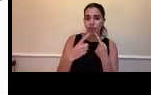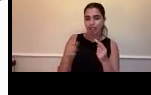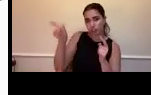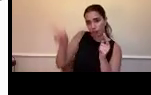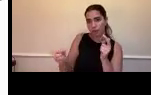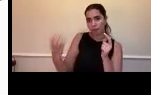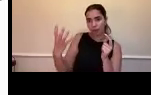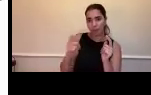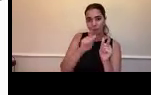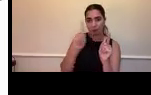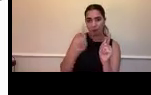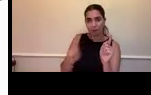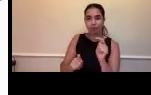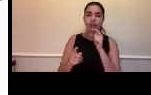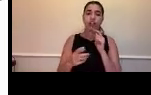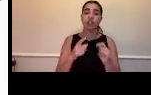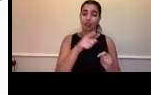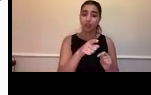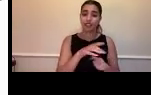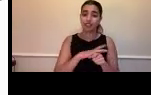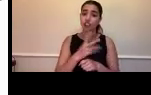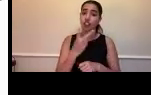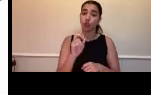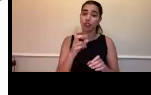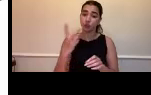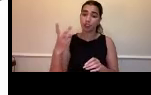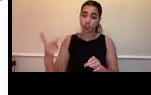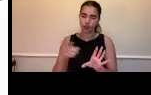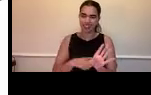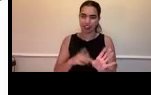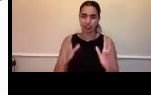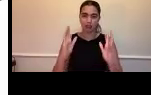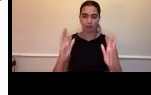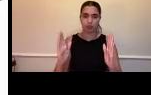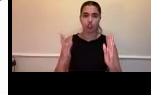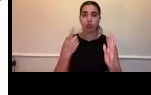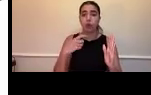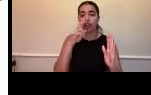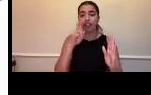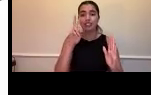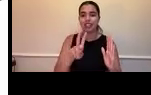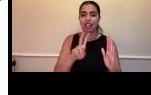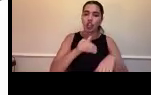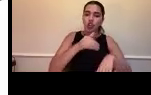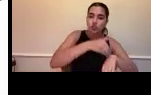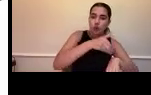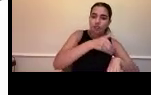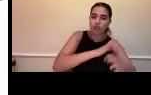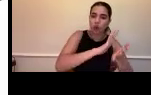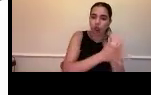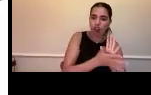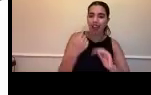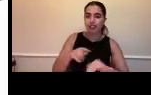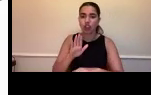this case, we're looking at the year 2022, so you get the levels of shortfall and overshoot for that